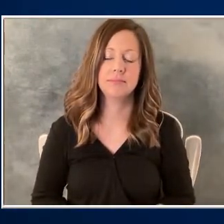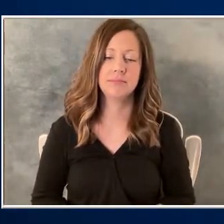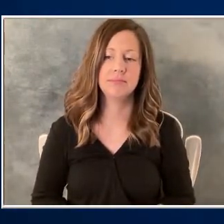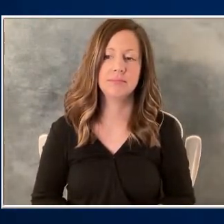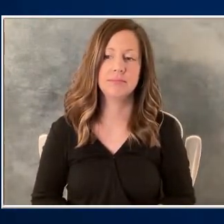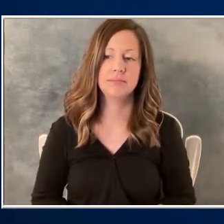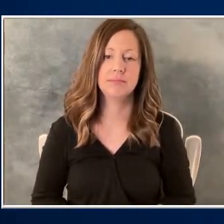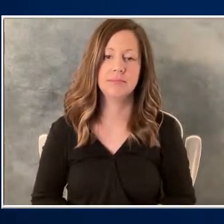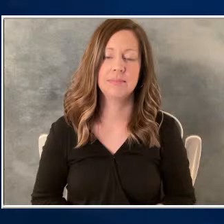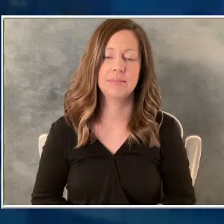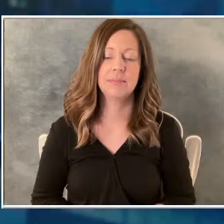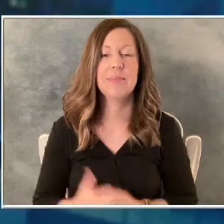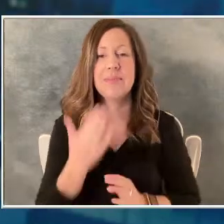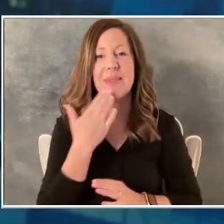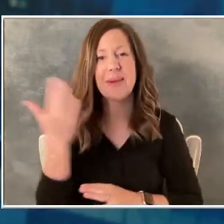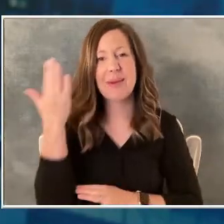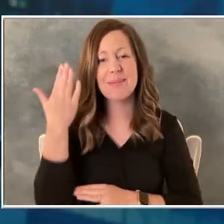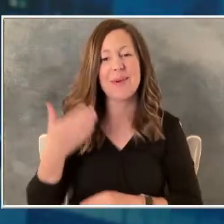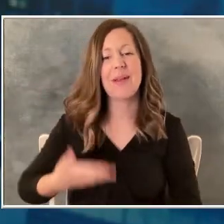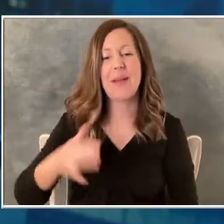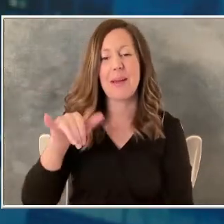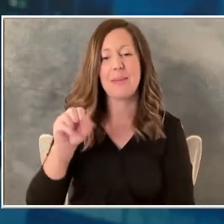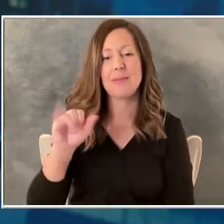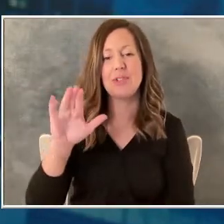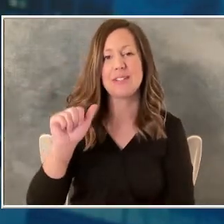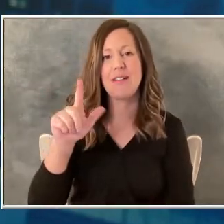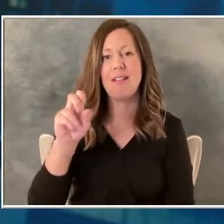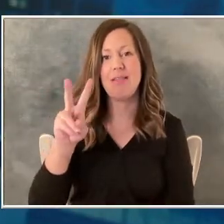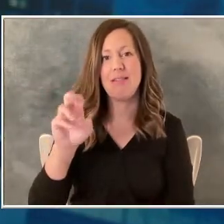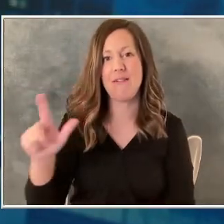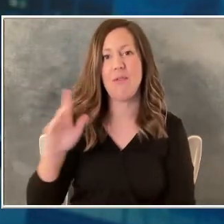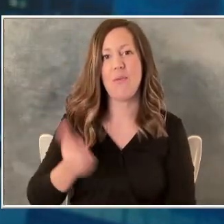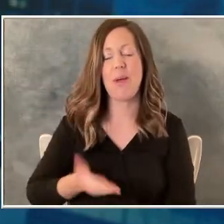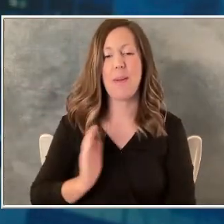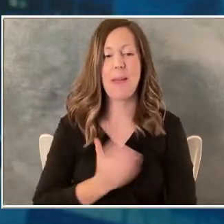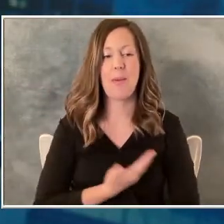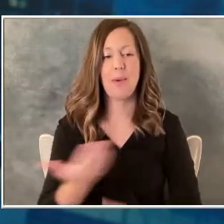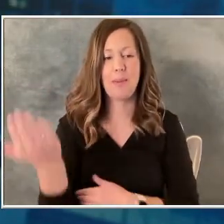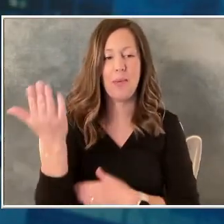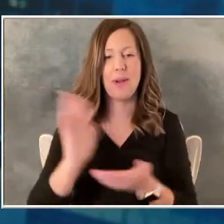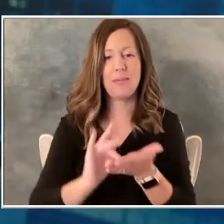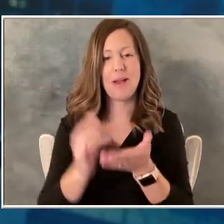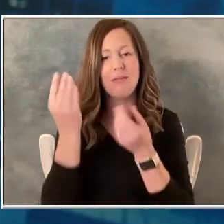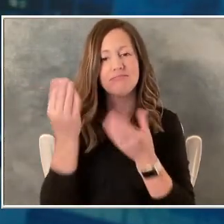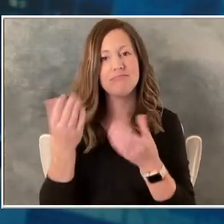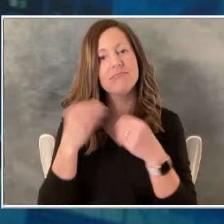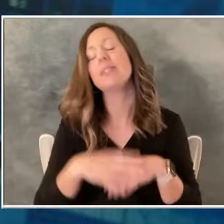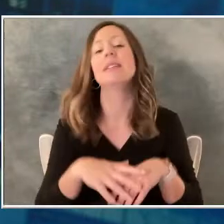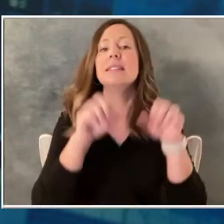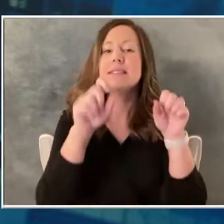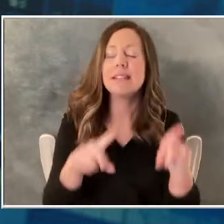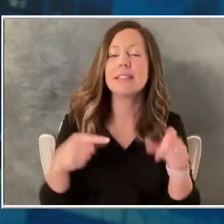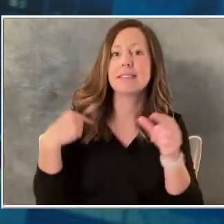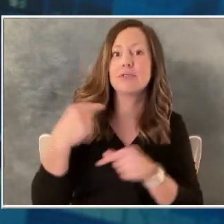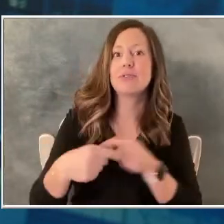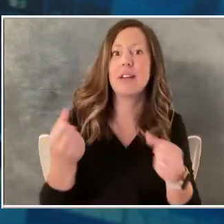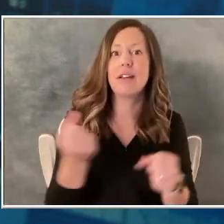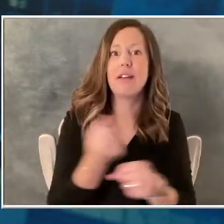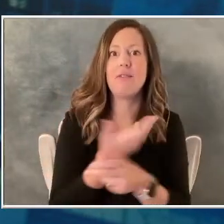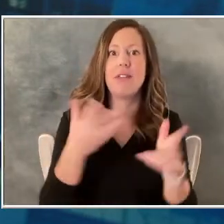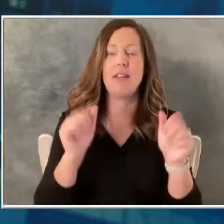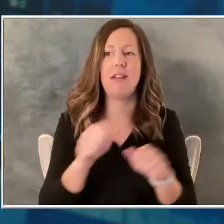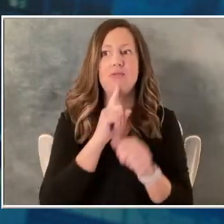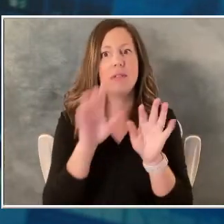Good morning, I'm Jessica Lovell, and welcome to the Morning Medical Update. Screening and genetic testing can hold the key to early detection and